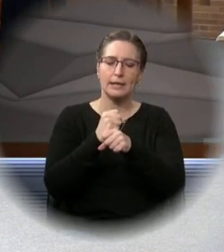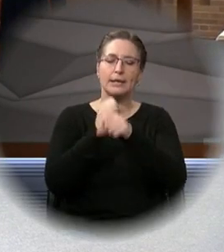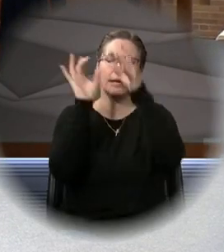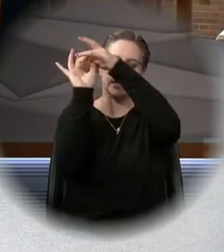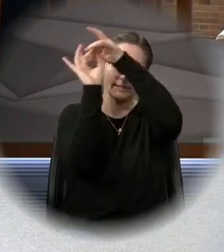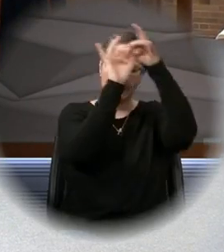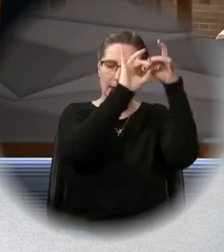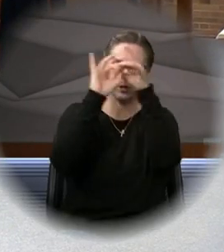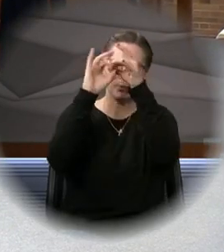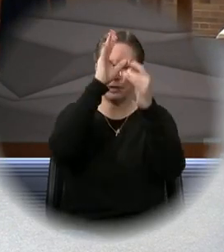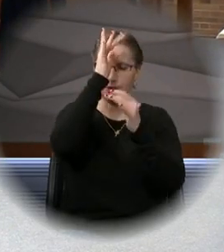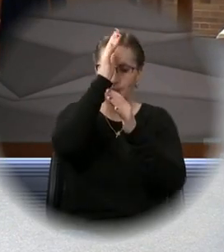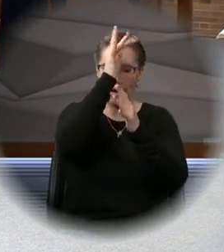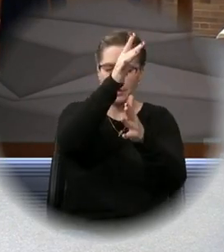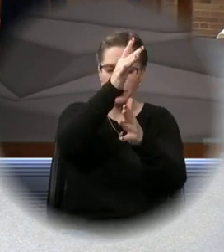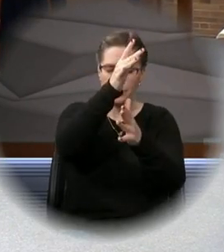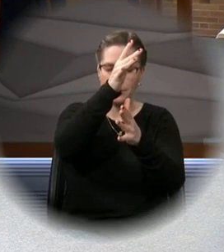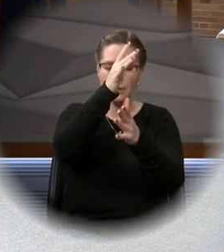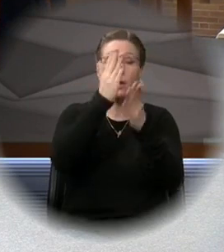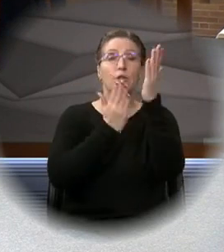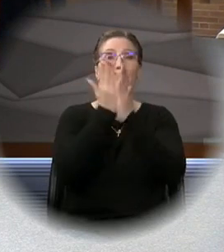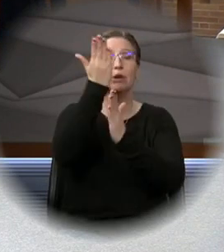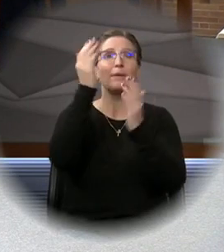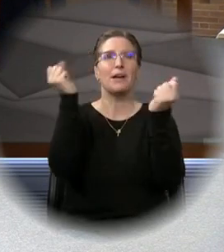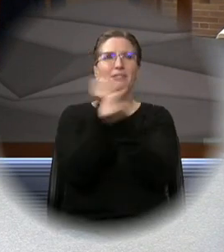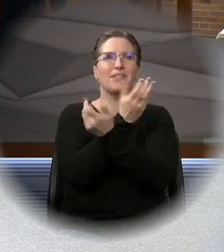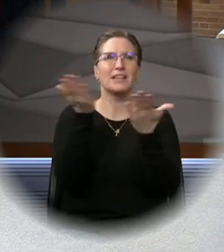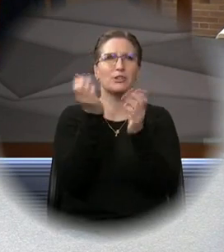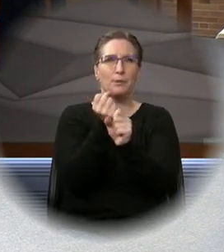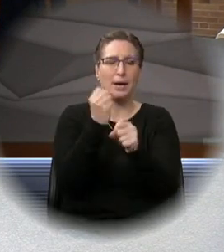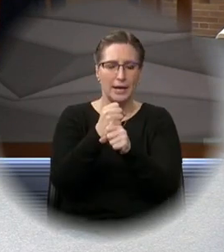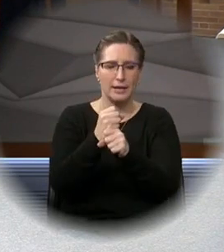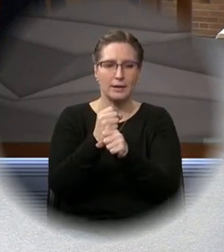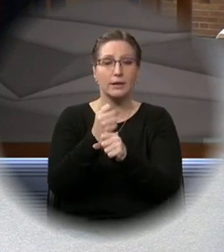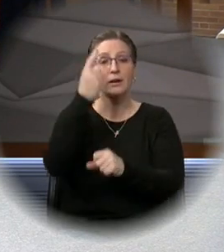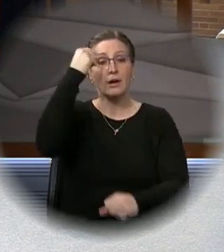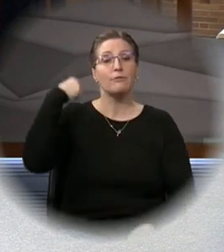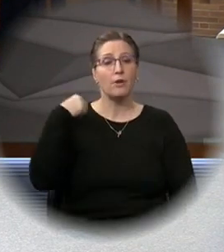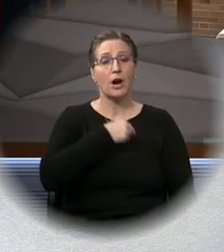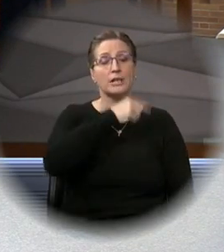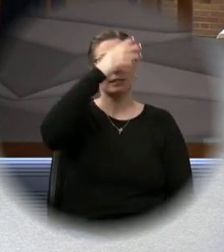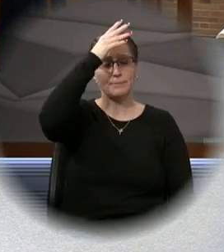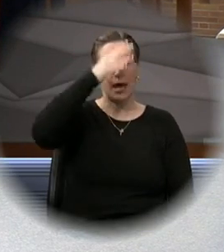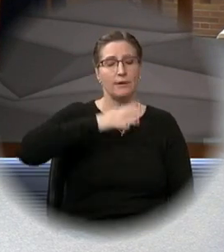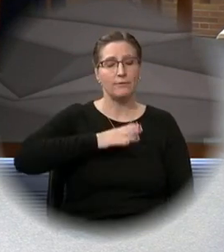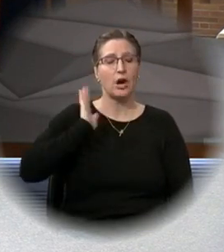made, consubstantial with the Father. Through him all things were made.